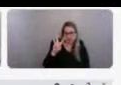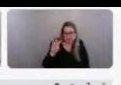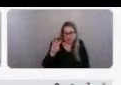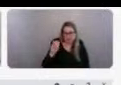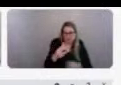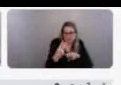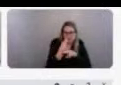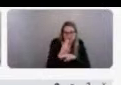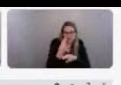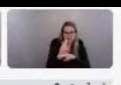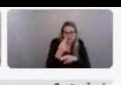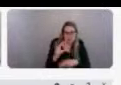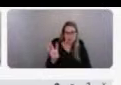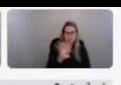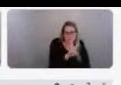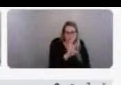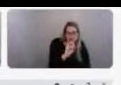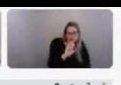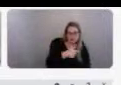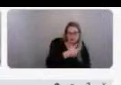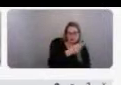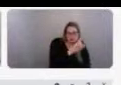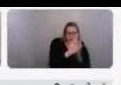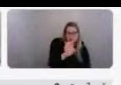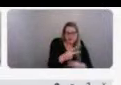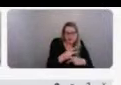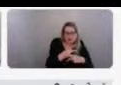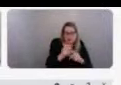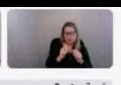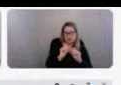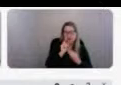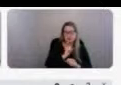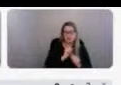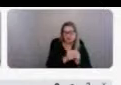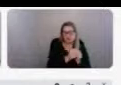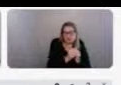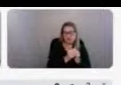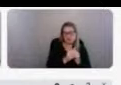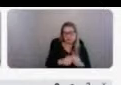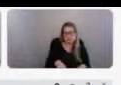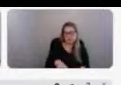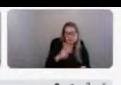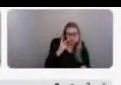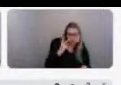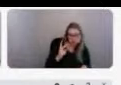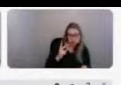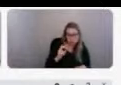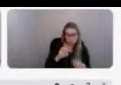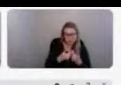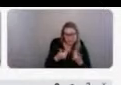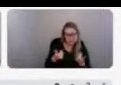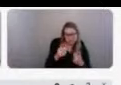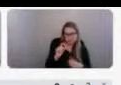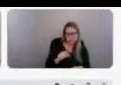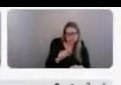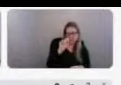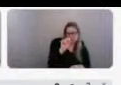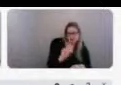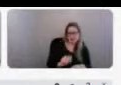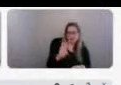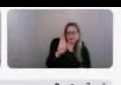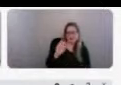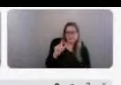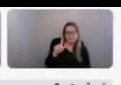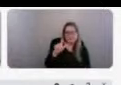and west and west to mcqueen road keeping gilbert together please revisit the way you split up gilbert use south of baseline east of